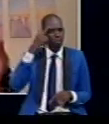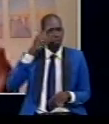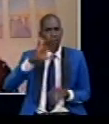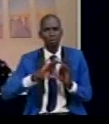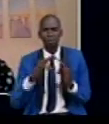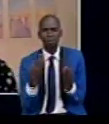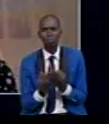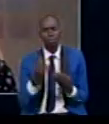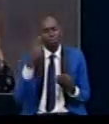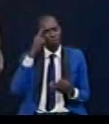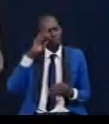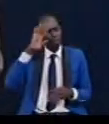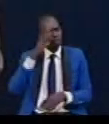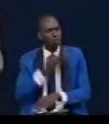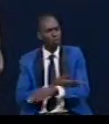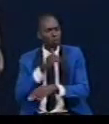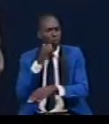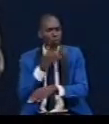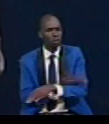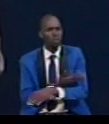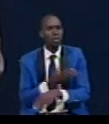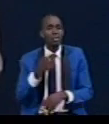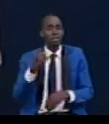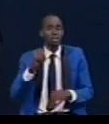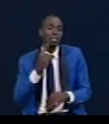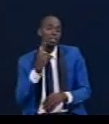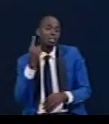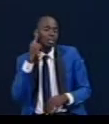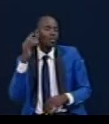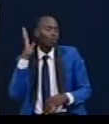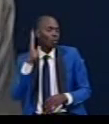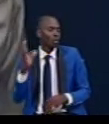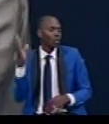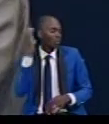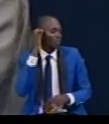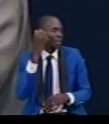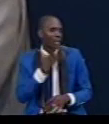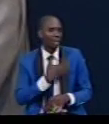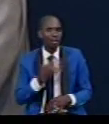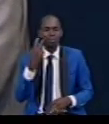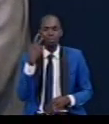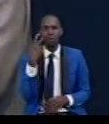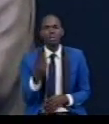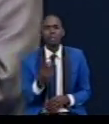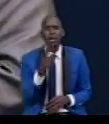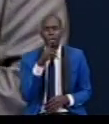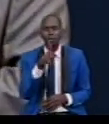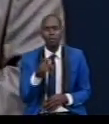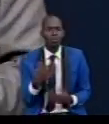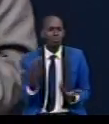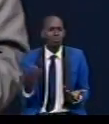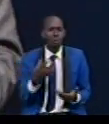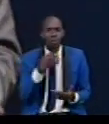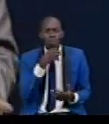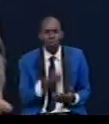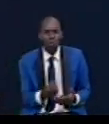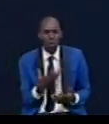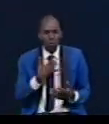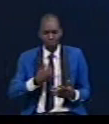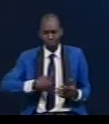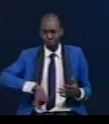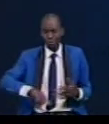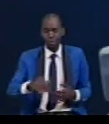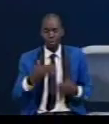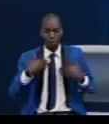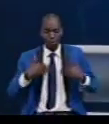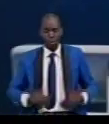husband. They will hear, they will see. Are you bedridden? You've been there for a long time, and it